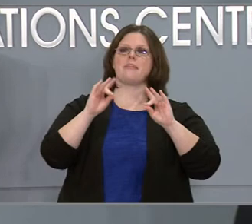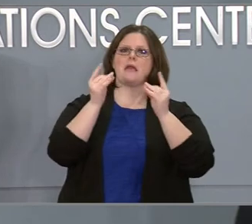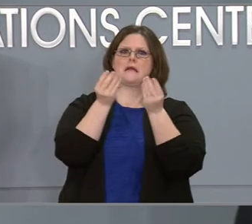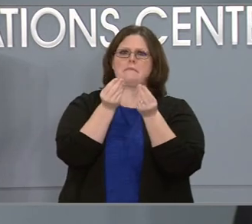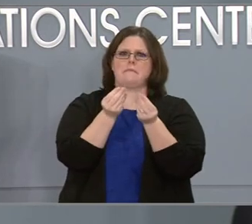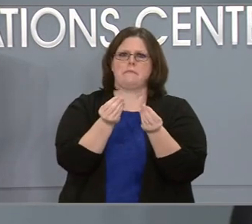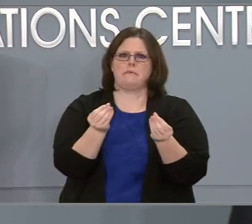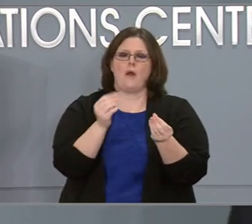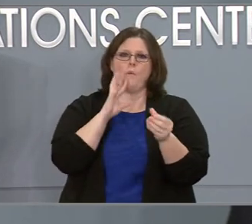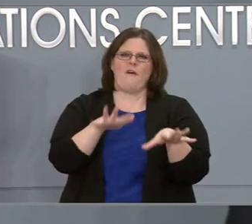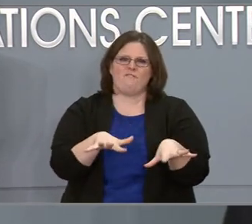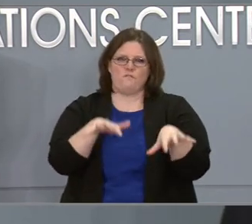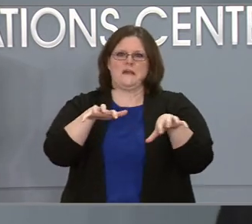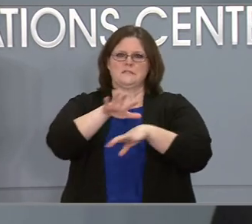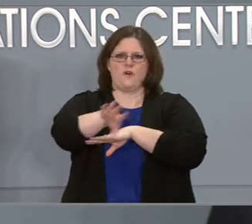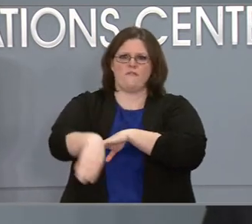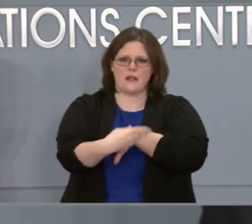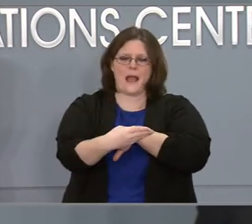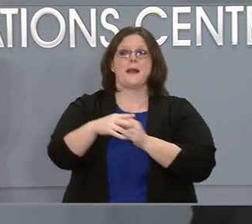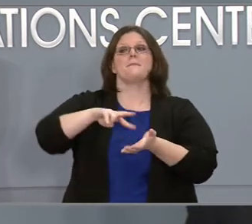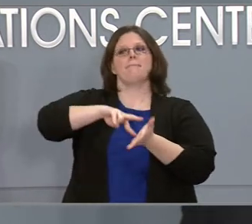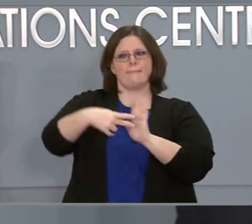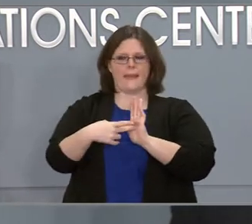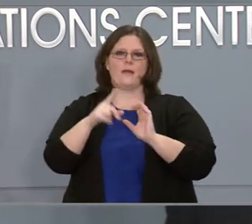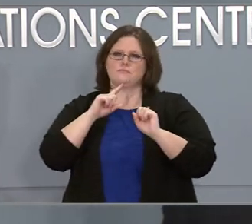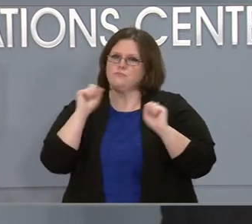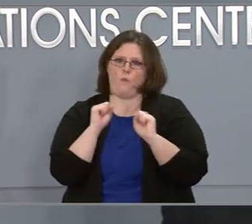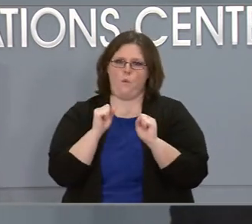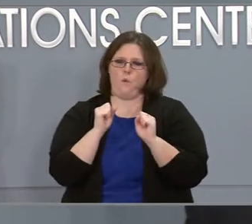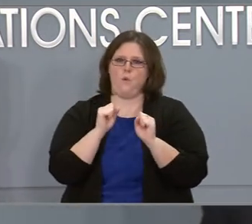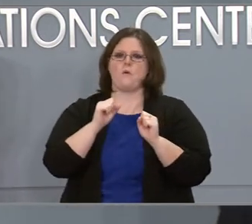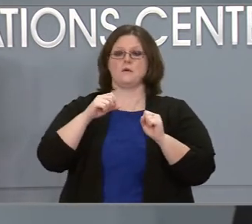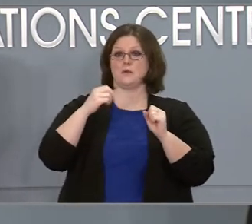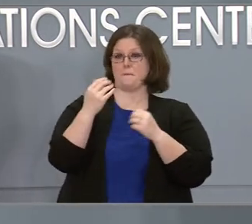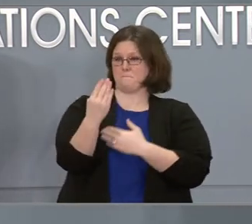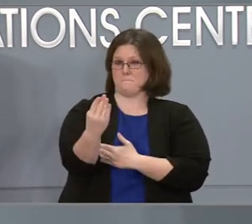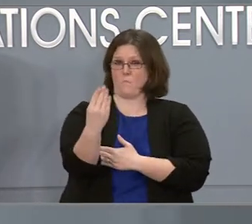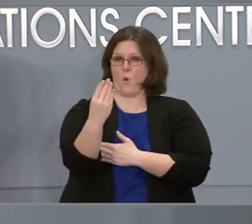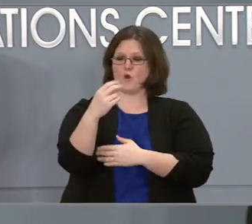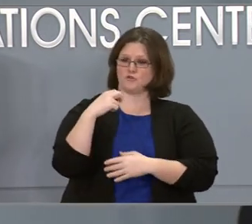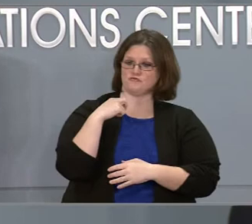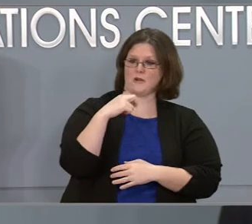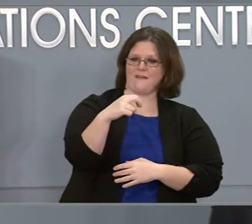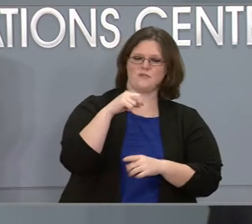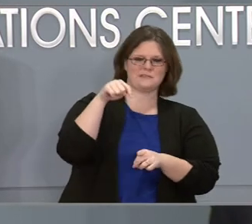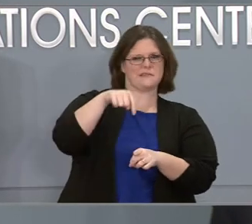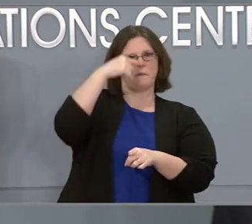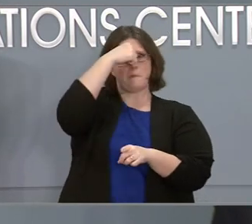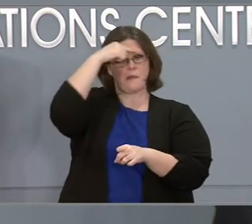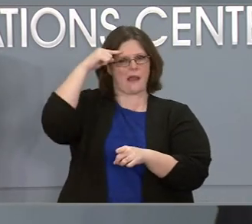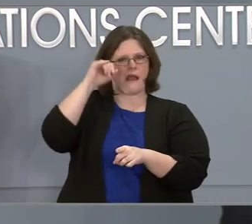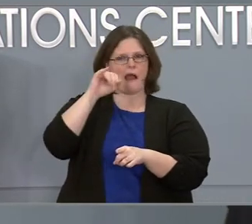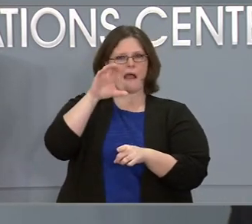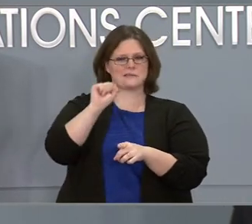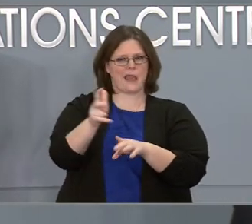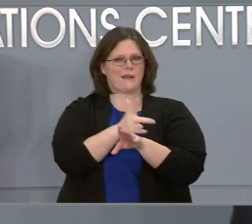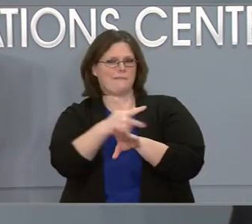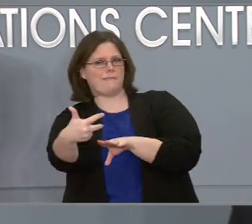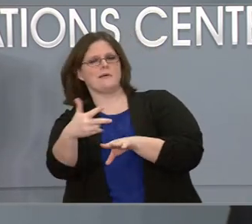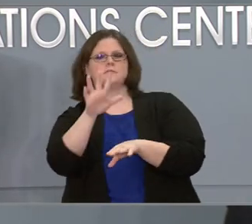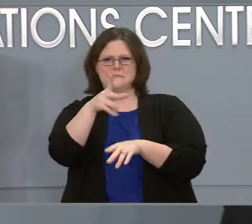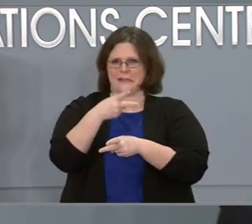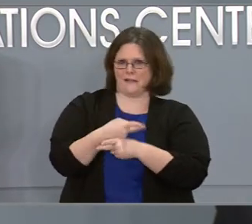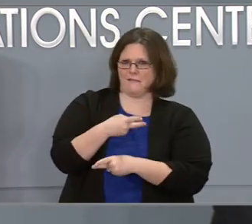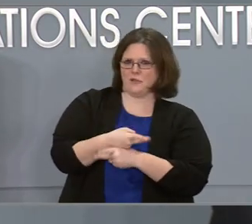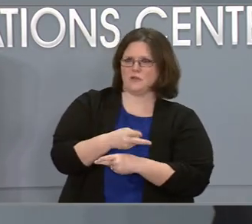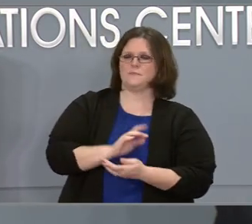frigid. That means that any travel in the mornings will be particularly dangerous due to black ice. We have more than 700